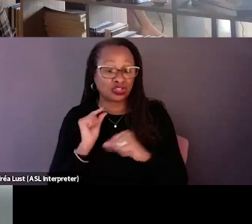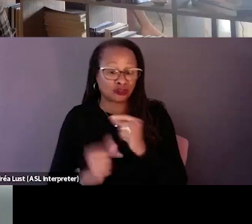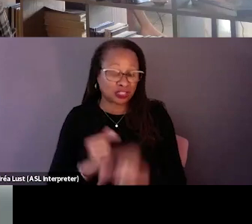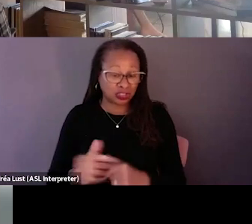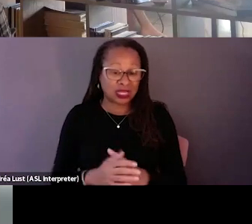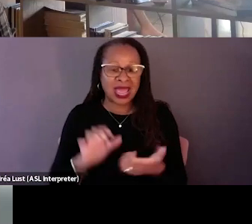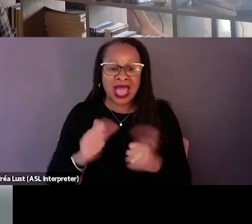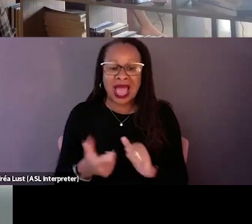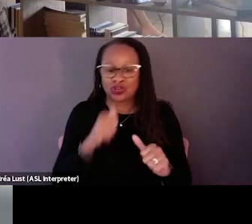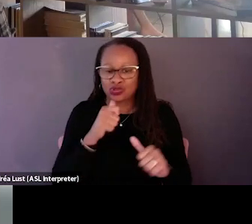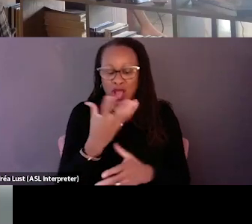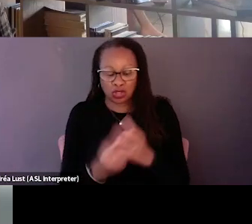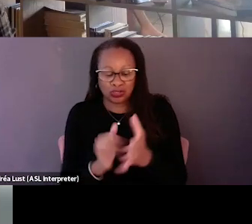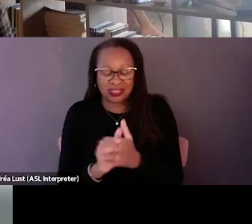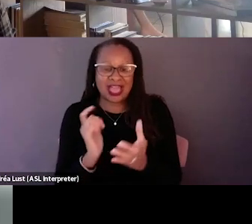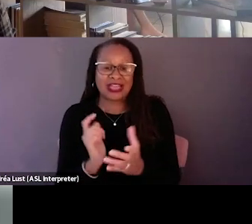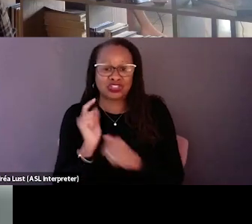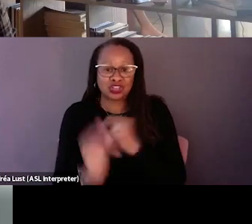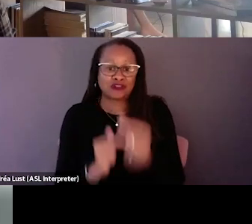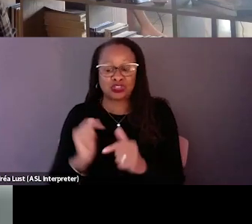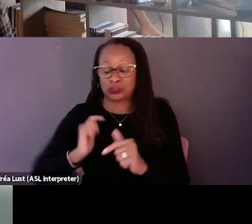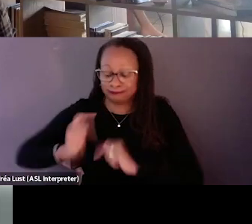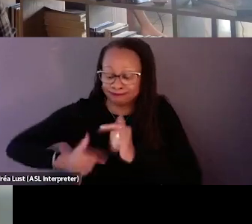do you not lose that intergenerational passing it